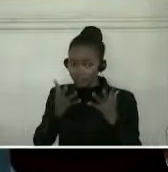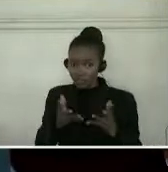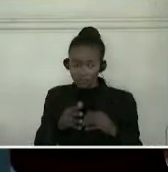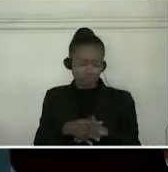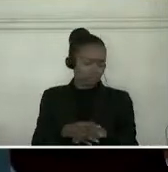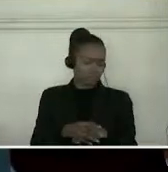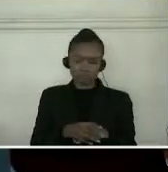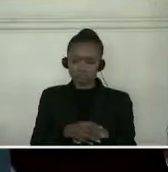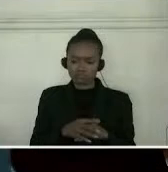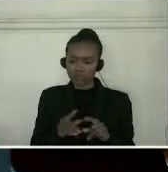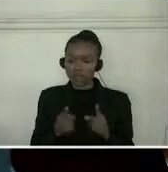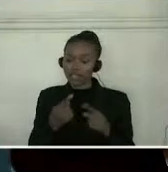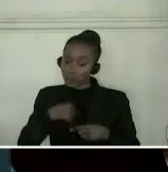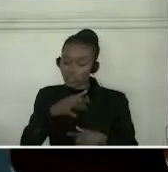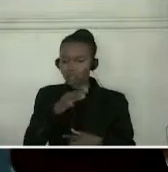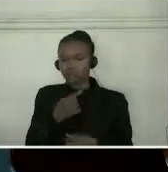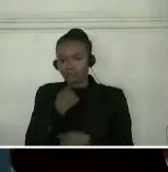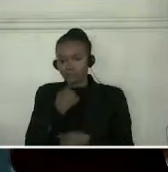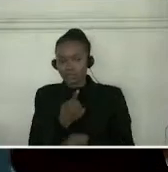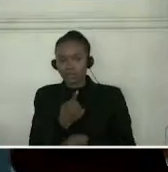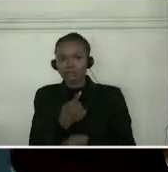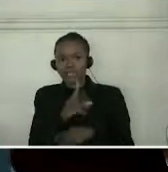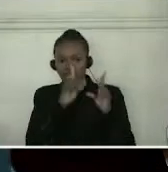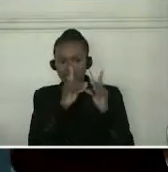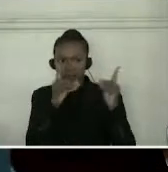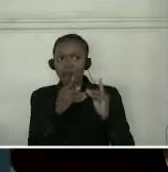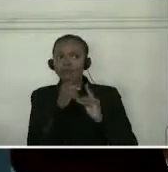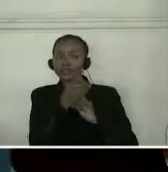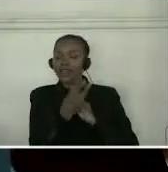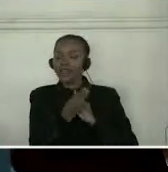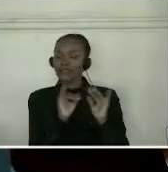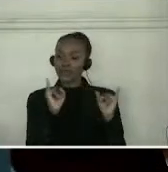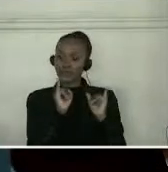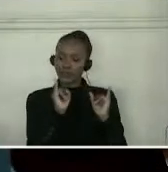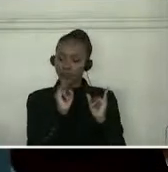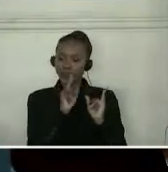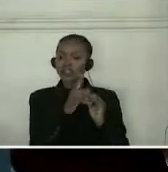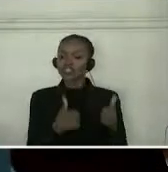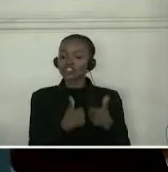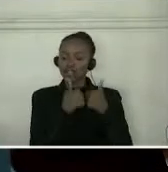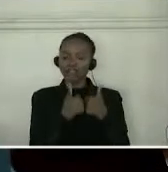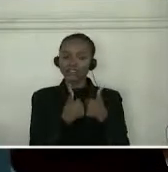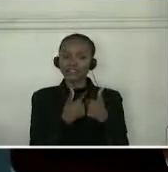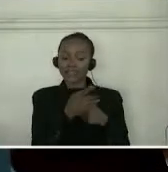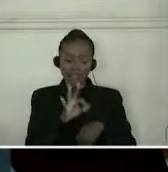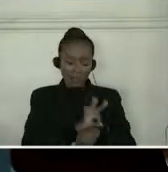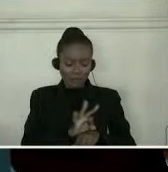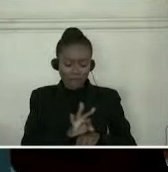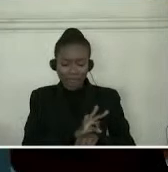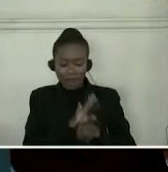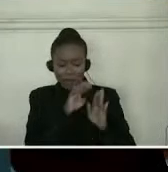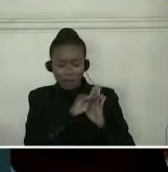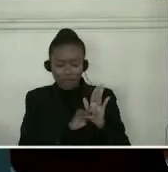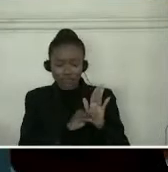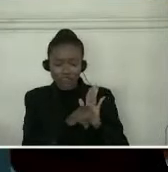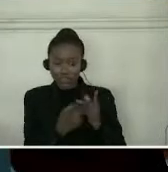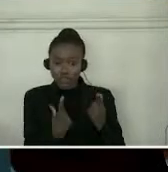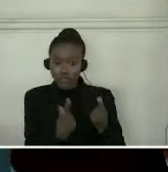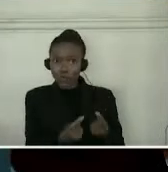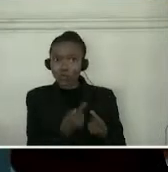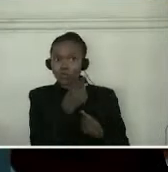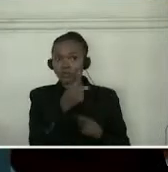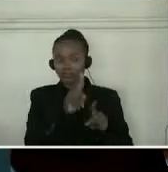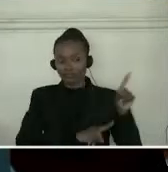one can conclude that this department has a serious challenge in terms of implementing planned projects or activities